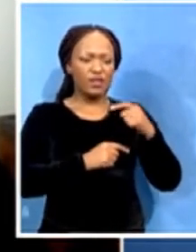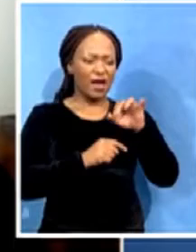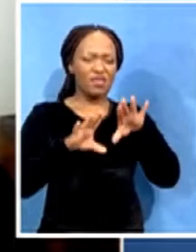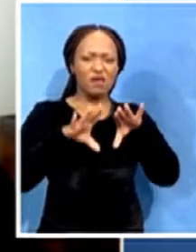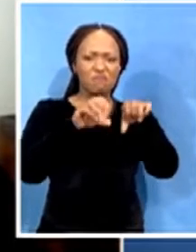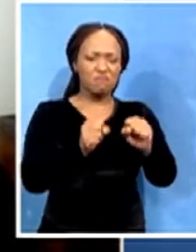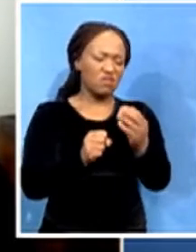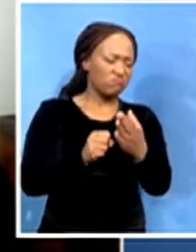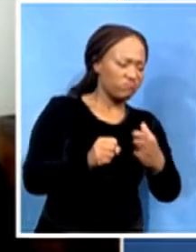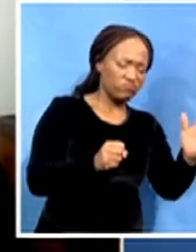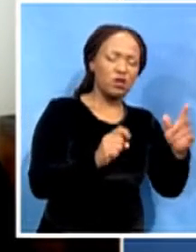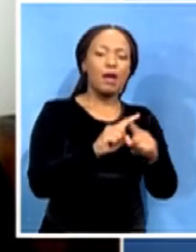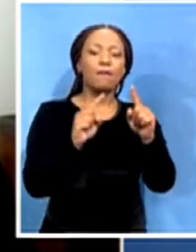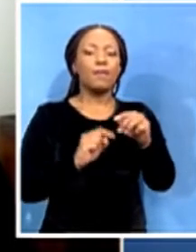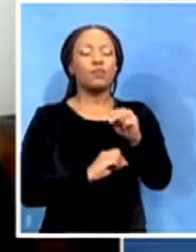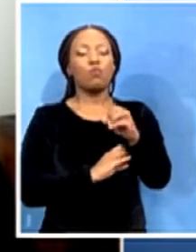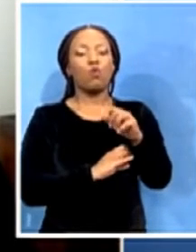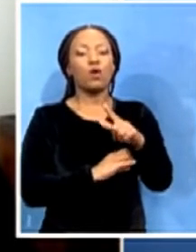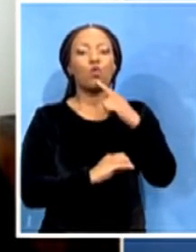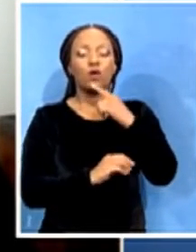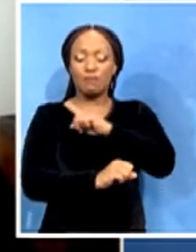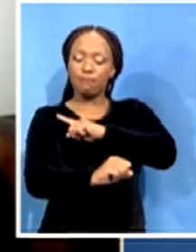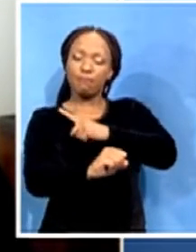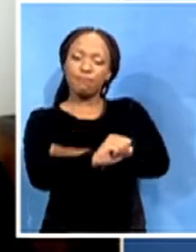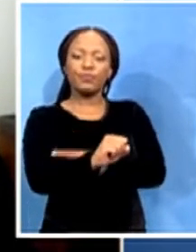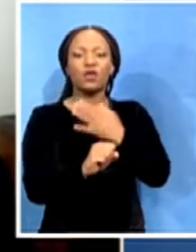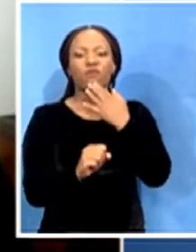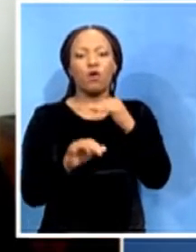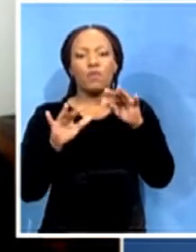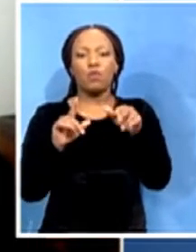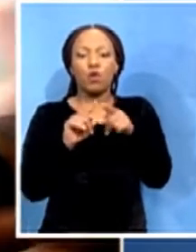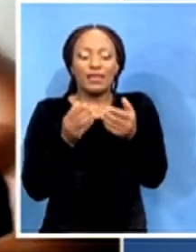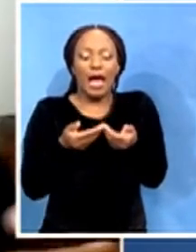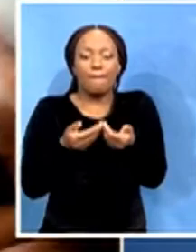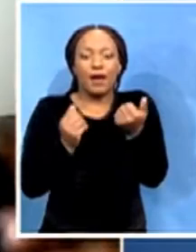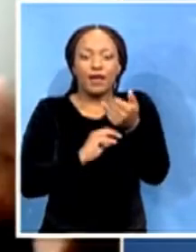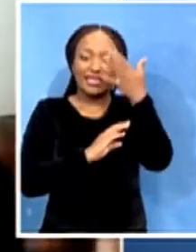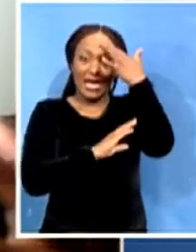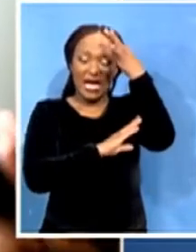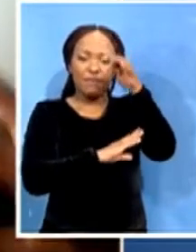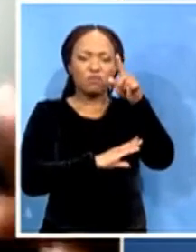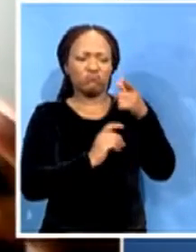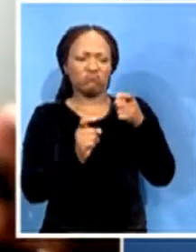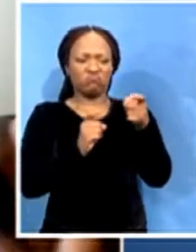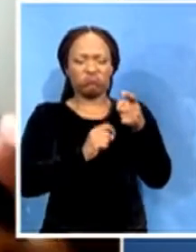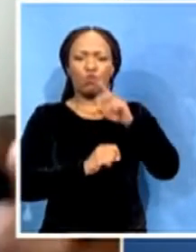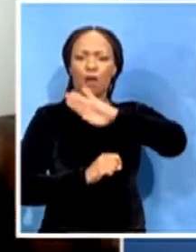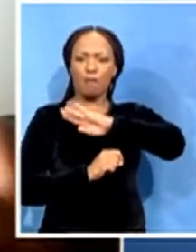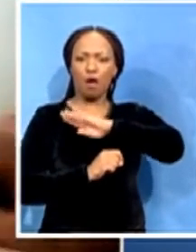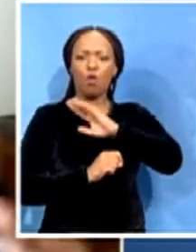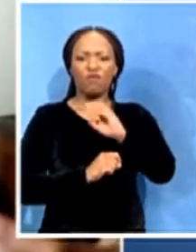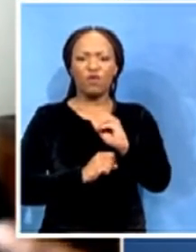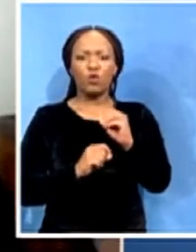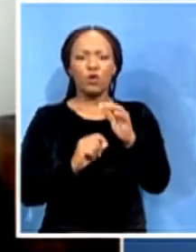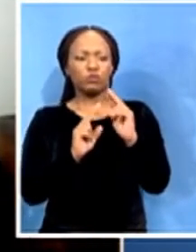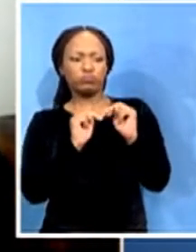the people. And then the apartheid government had the military power. And we had to negotiate out of that some kind of a country because